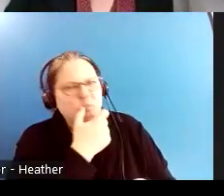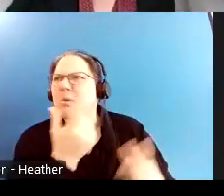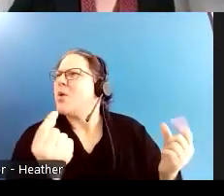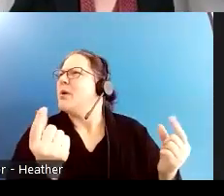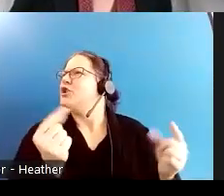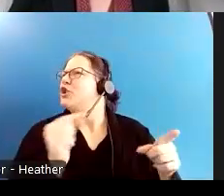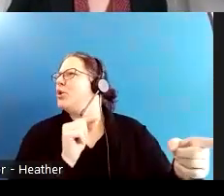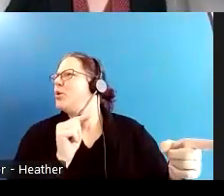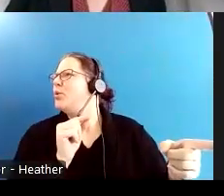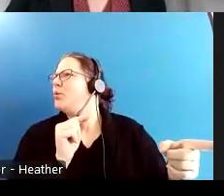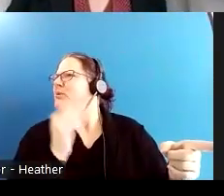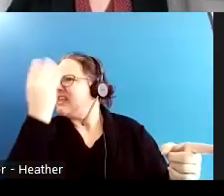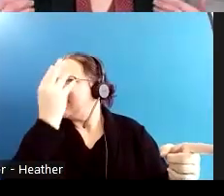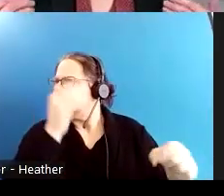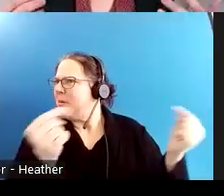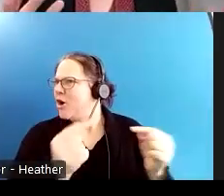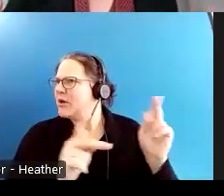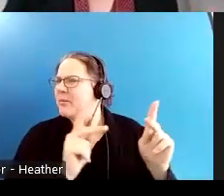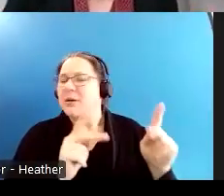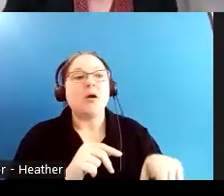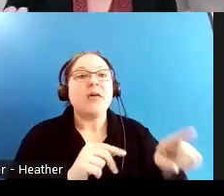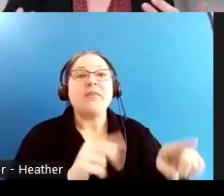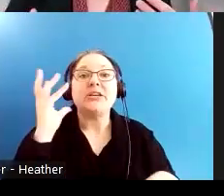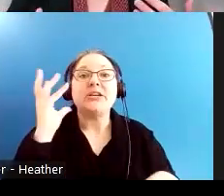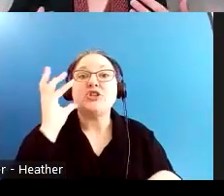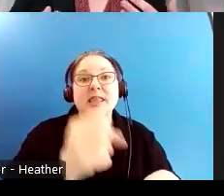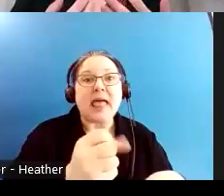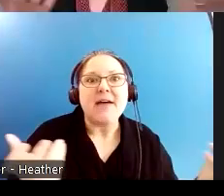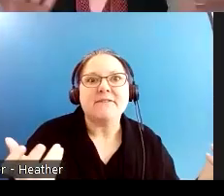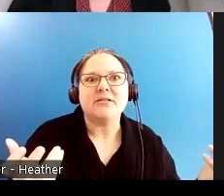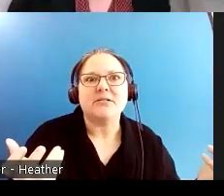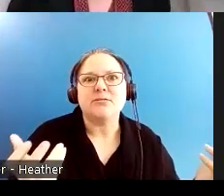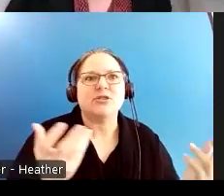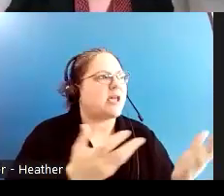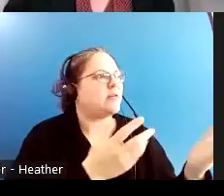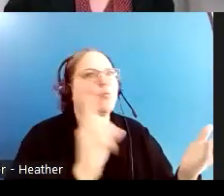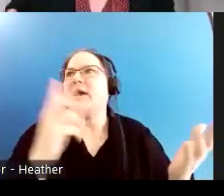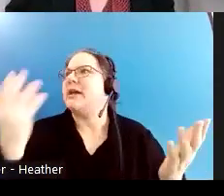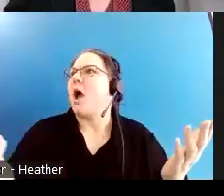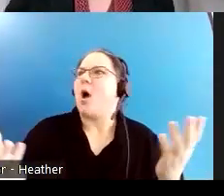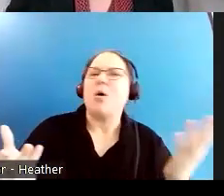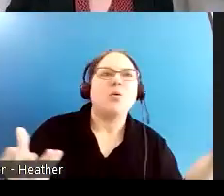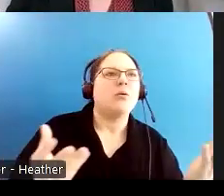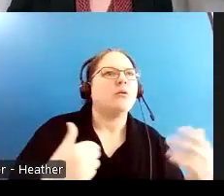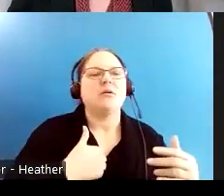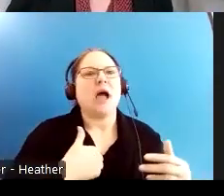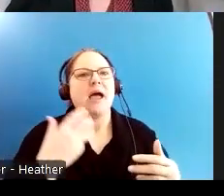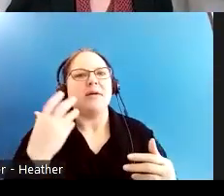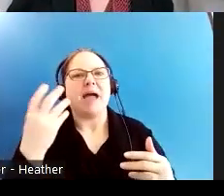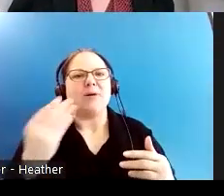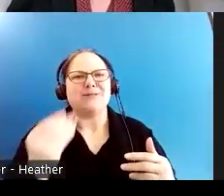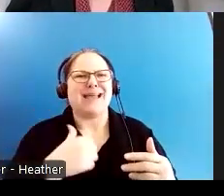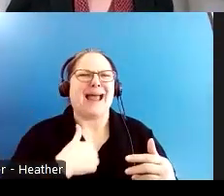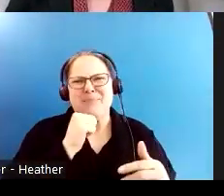suicidal and homicidal. And then he just walked away. And so I'm like outside in the public, I can't really chase this person. There's